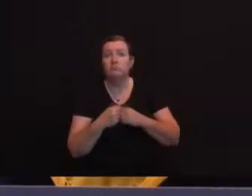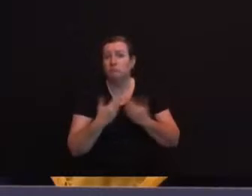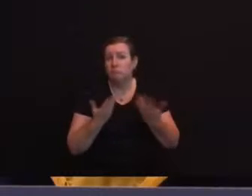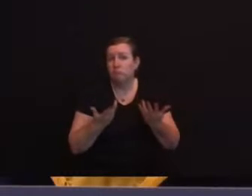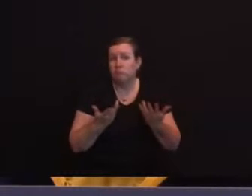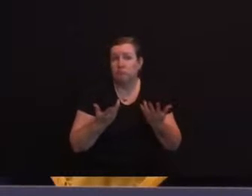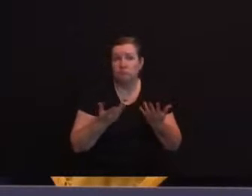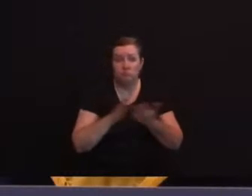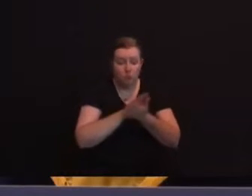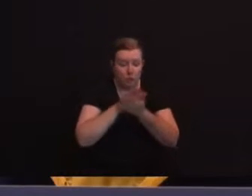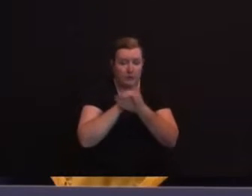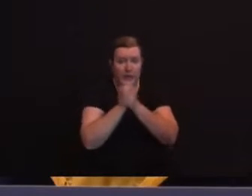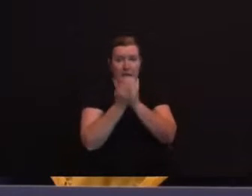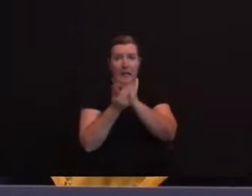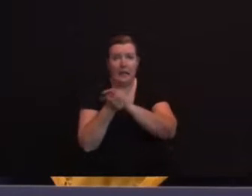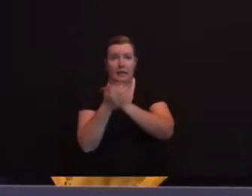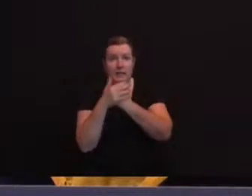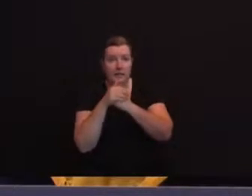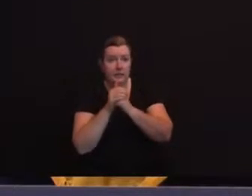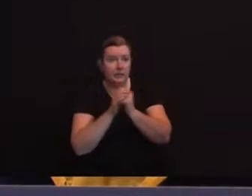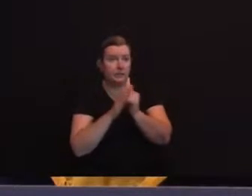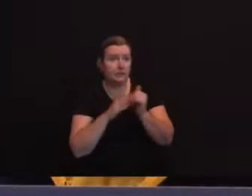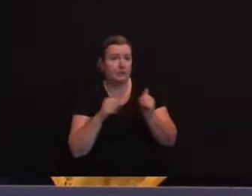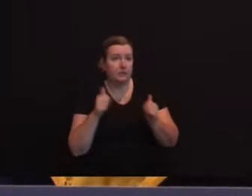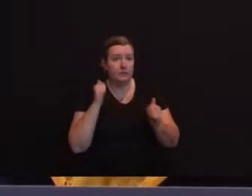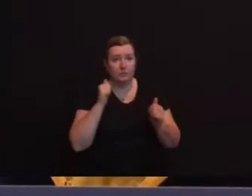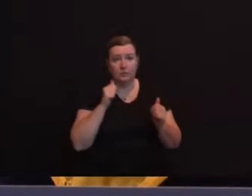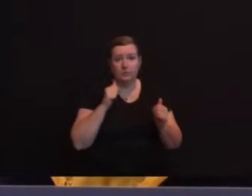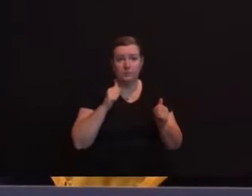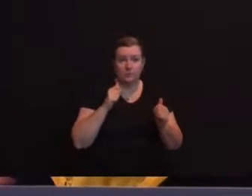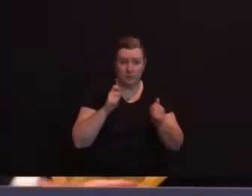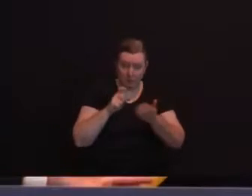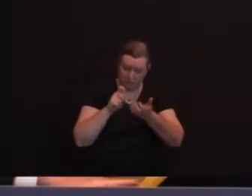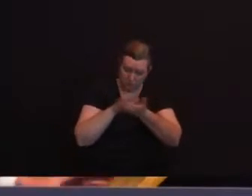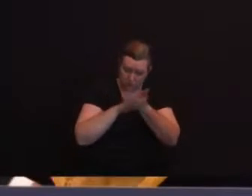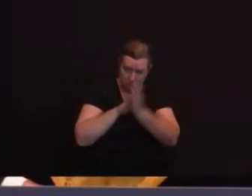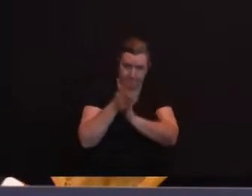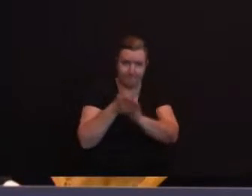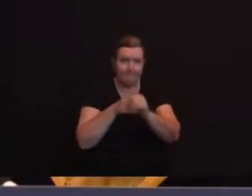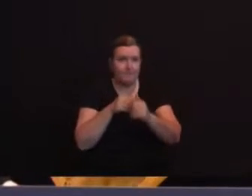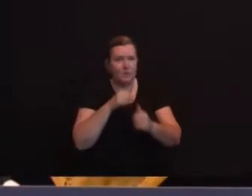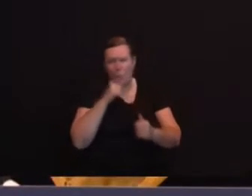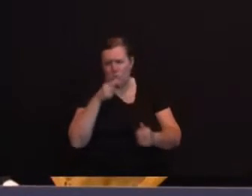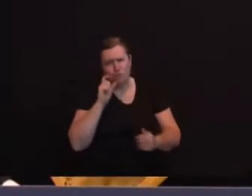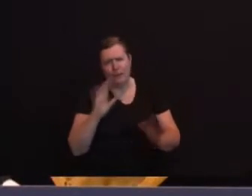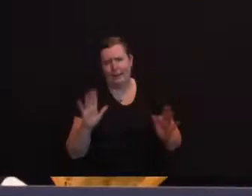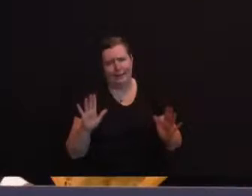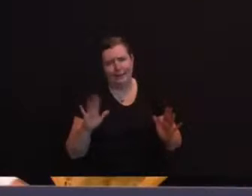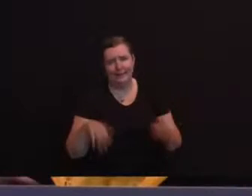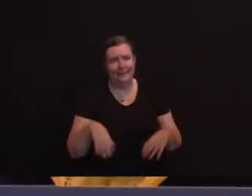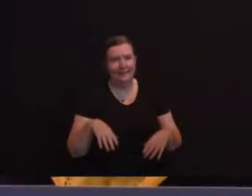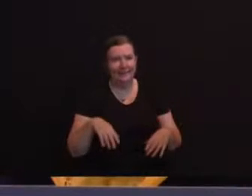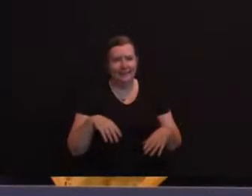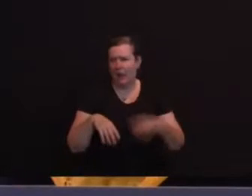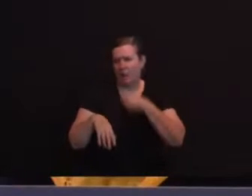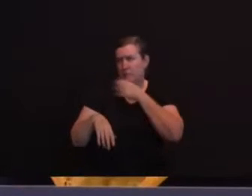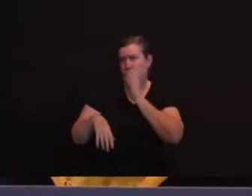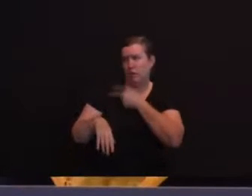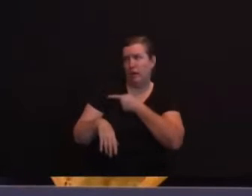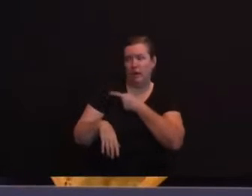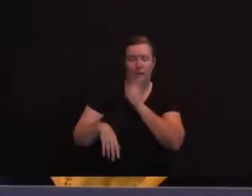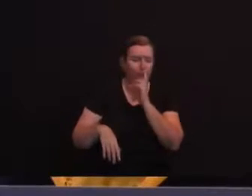disinfectant on it. We won't drink it, but we'll put it on our hands. Pat, I'm not sure. I'm not going to drink it. But we